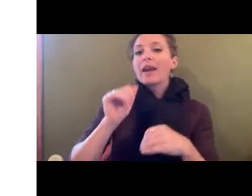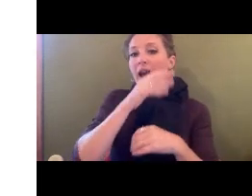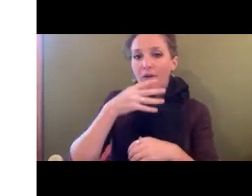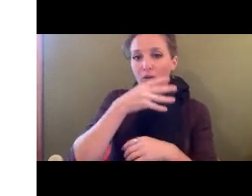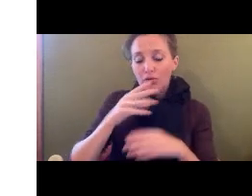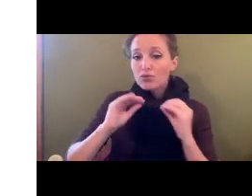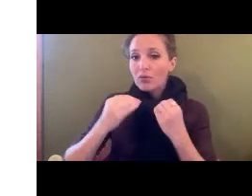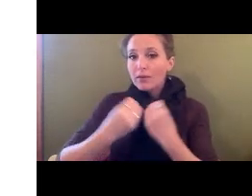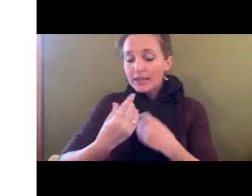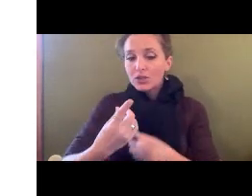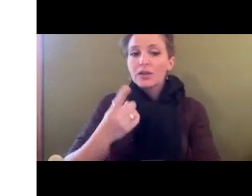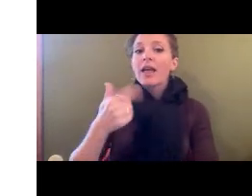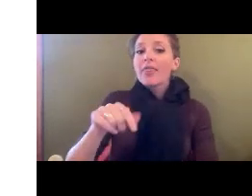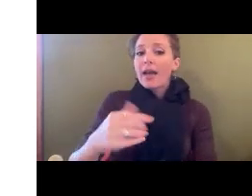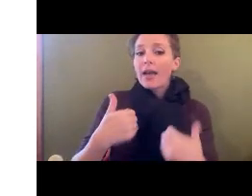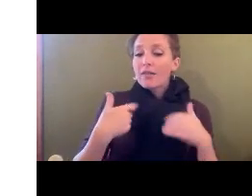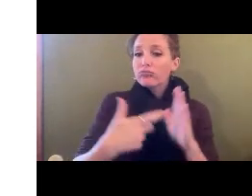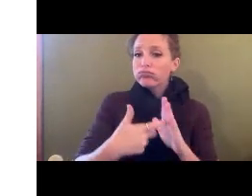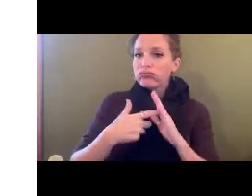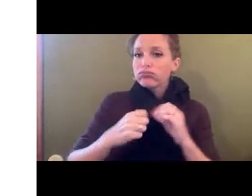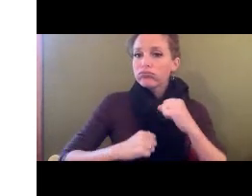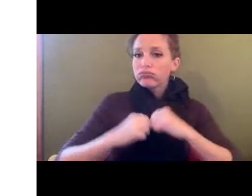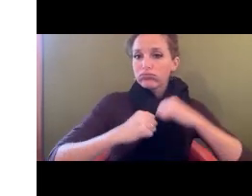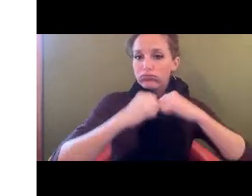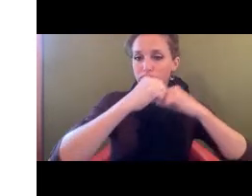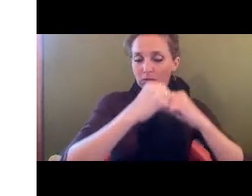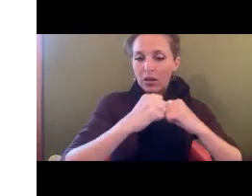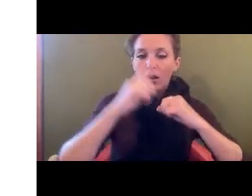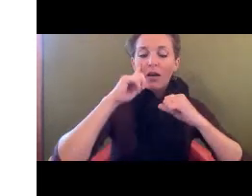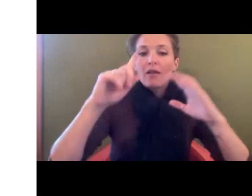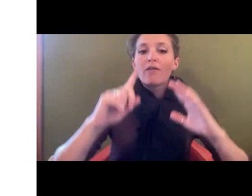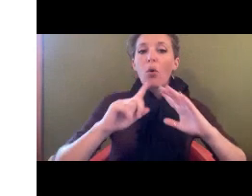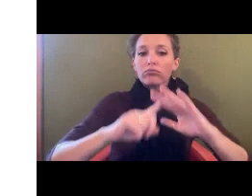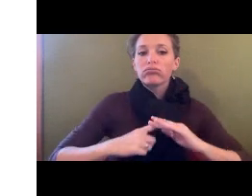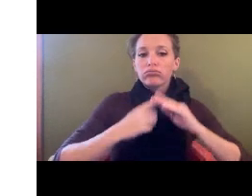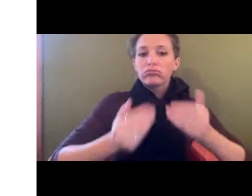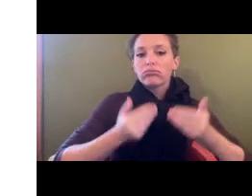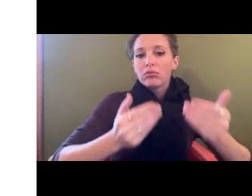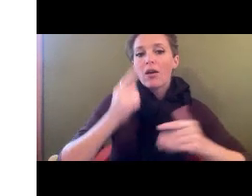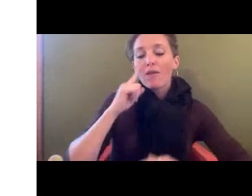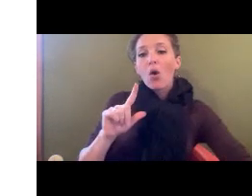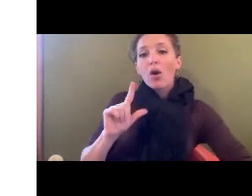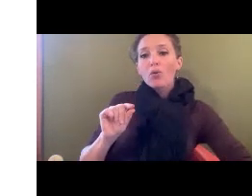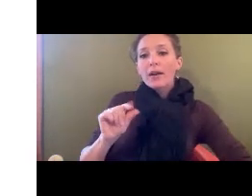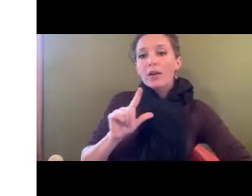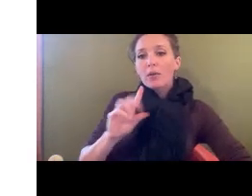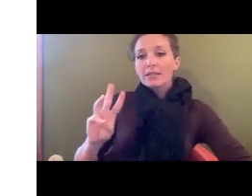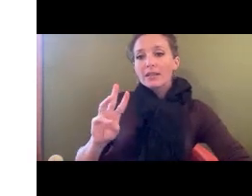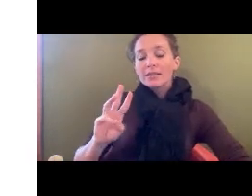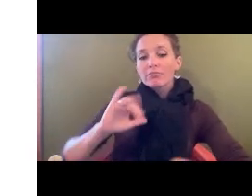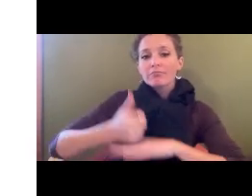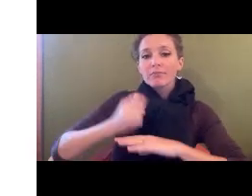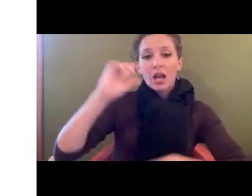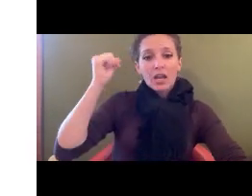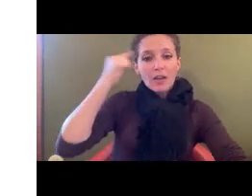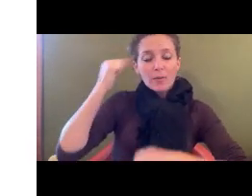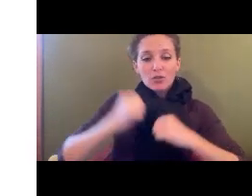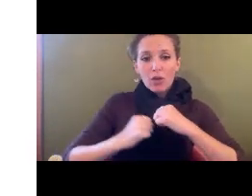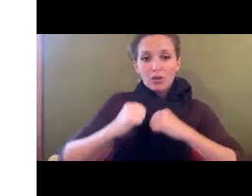have a required structure in order to implement the year in 2026. they will establish a government structure, including